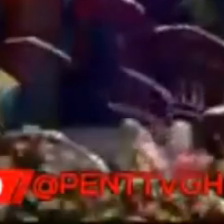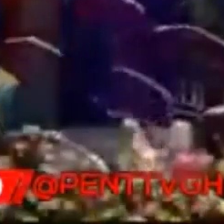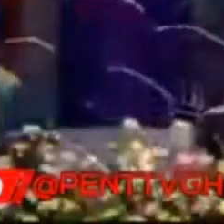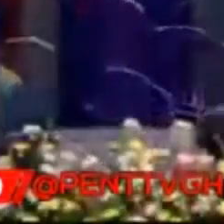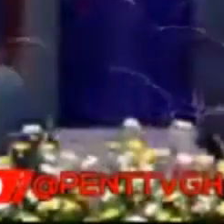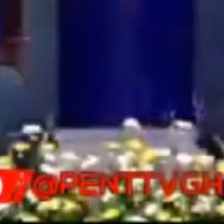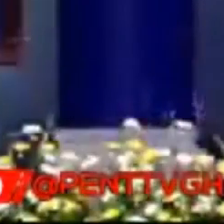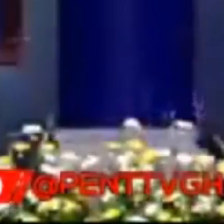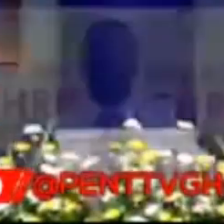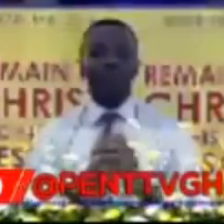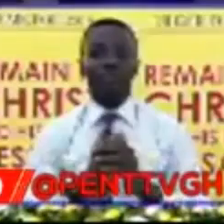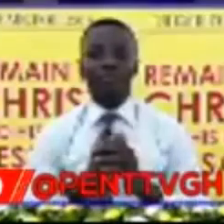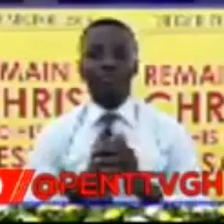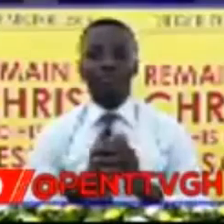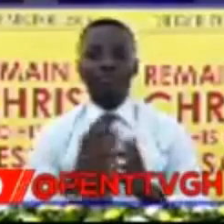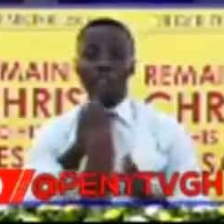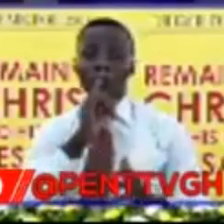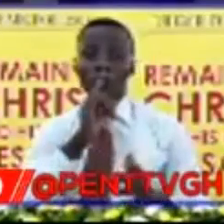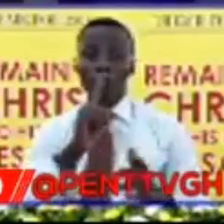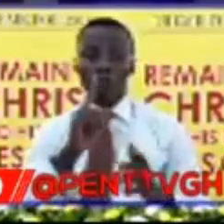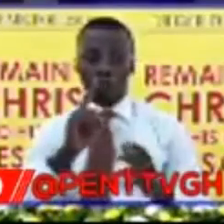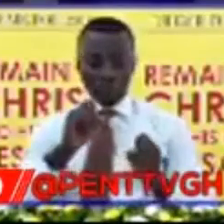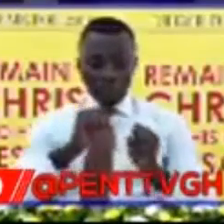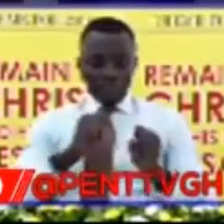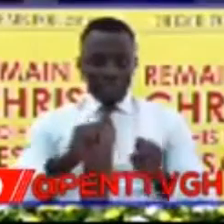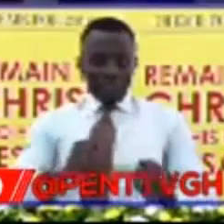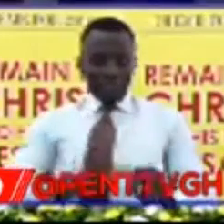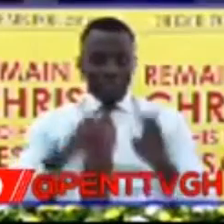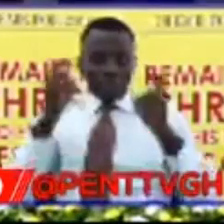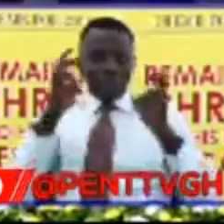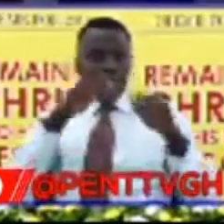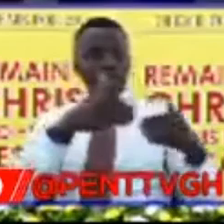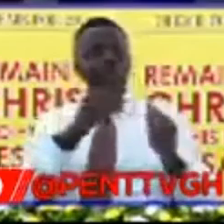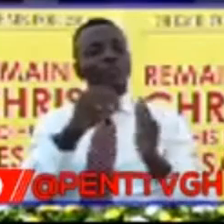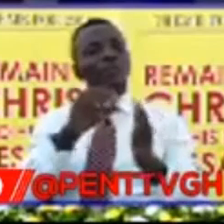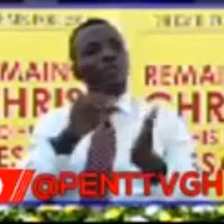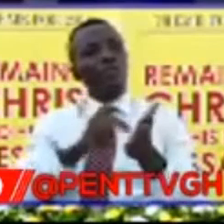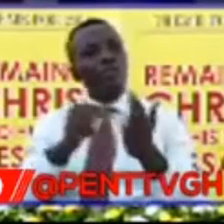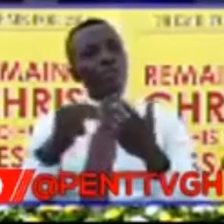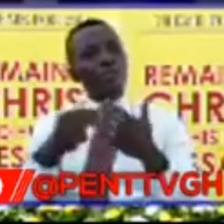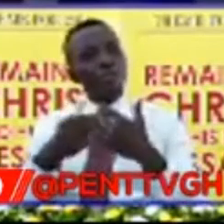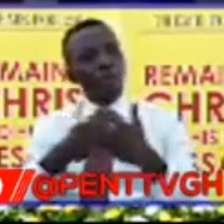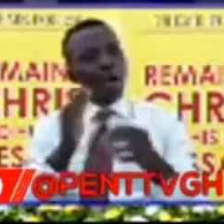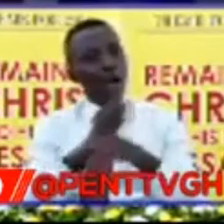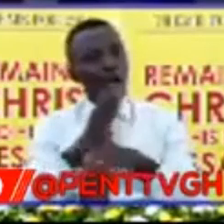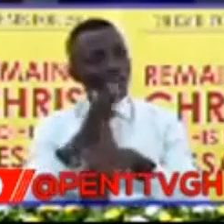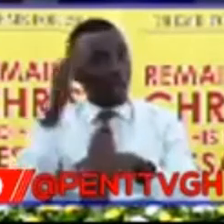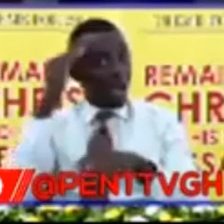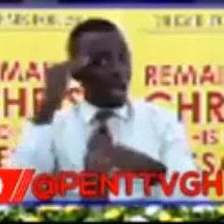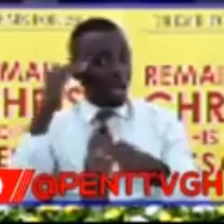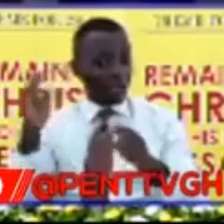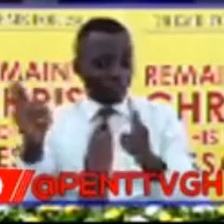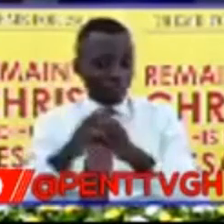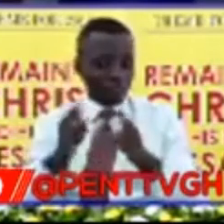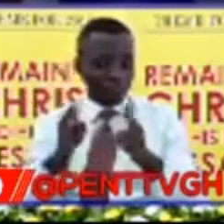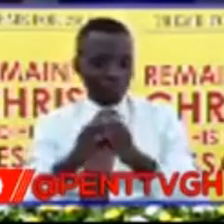We must tell you that a subject was given to him in November after our November health meeting. And as I